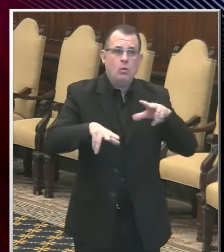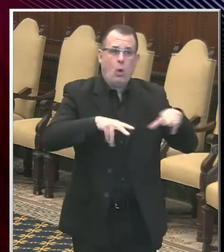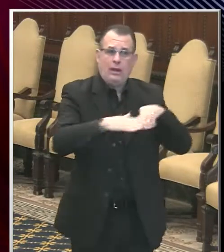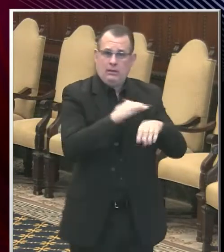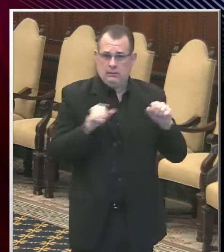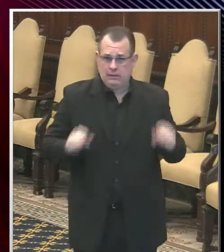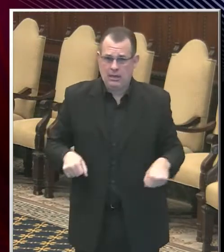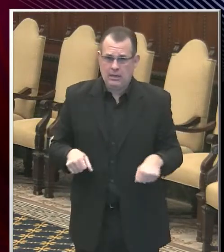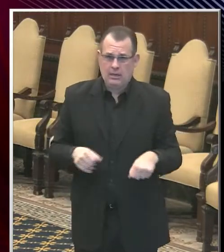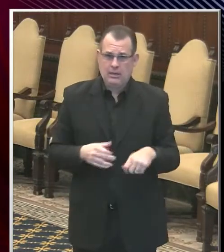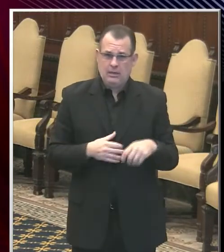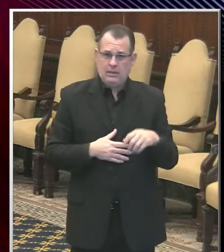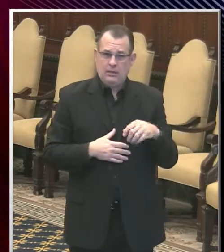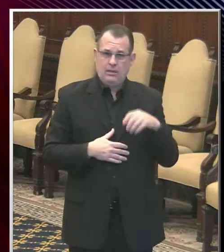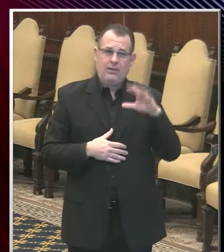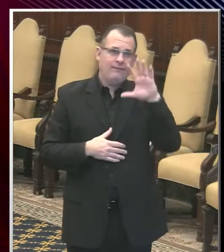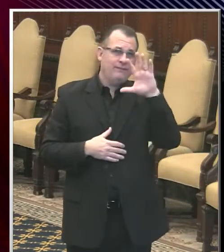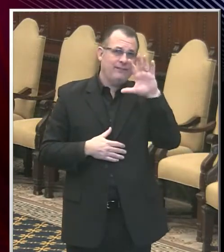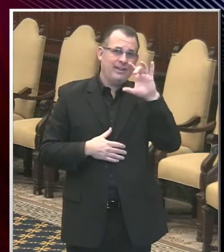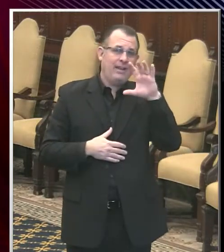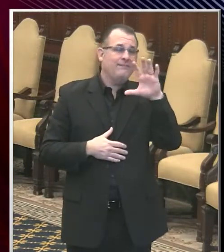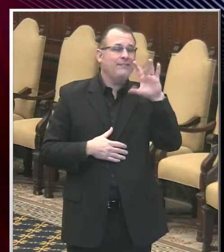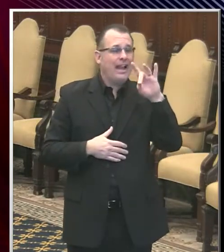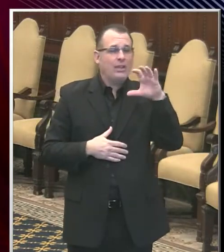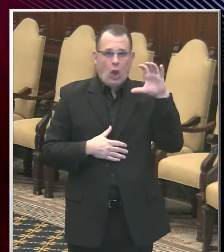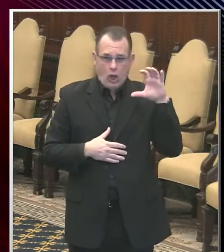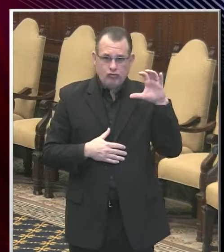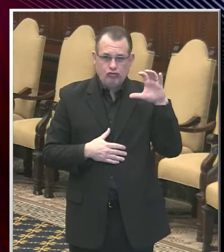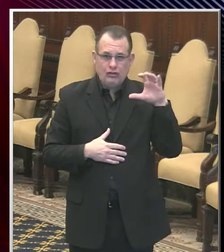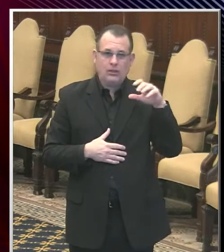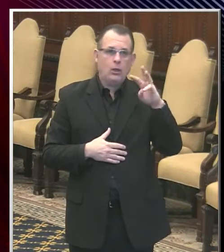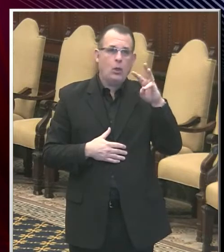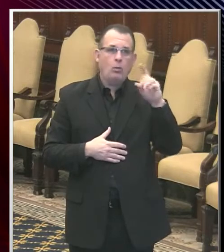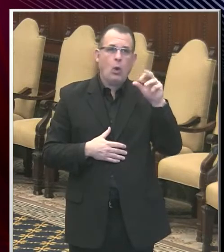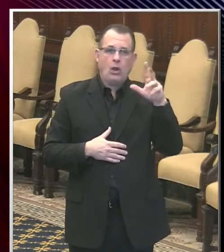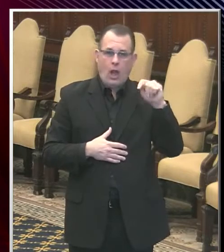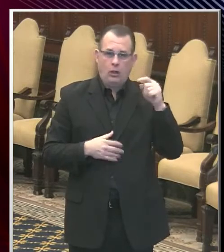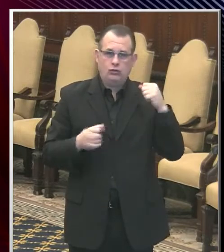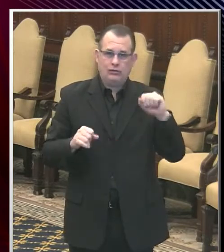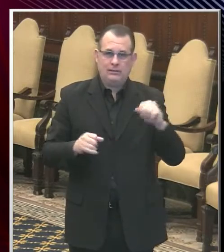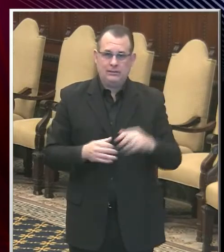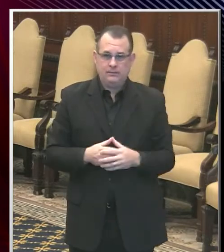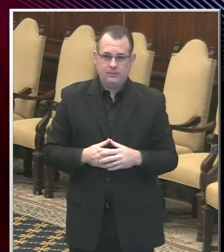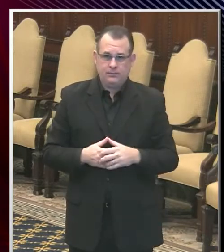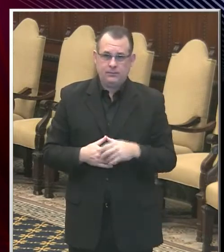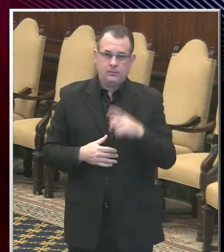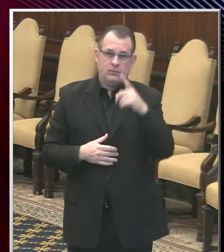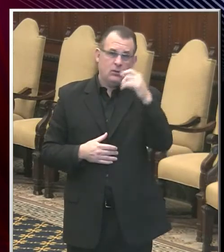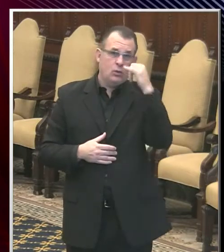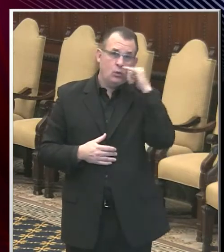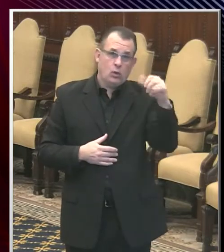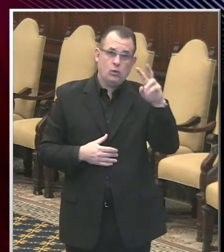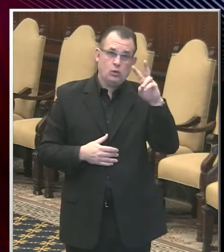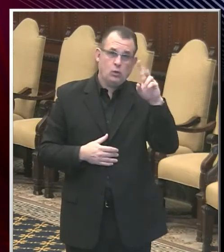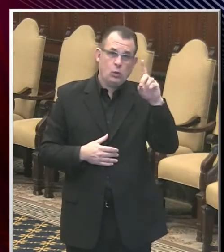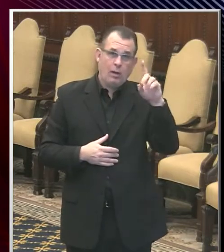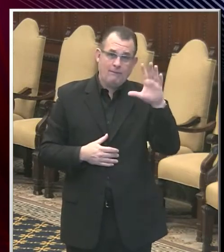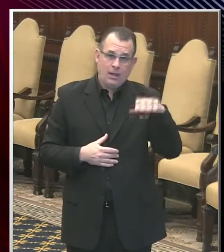on Monday, Tuesday, Wednesday, Thursday, and Friday, but slightly different schedules on each day. The number to call is